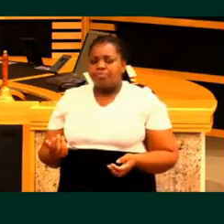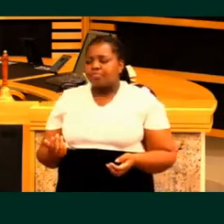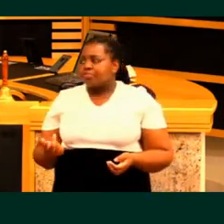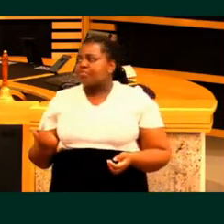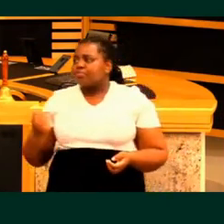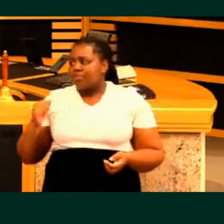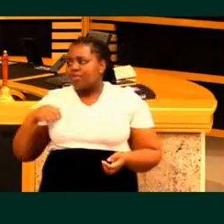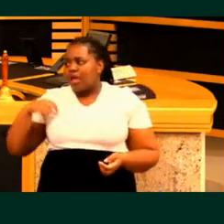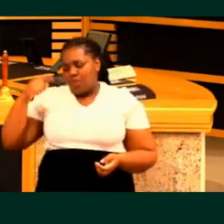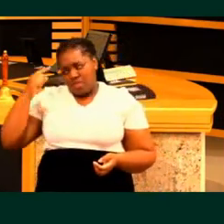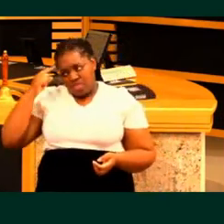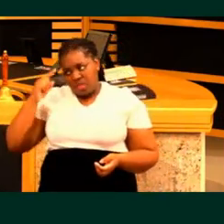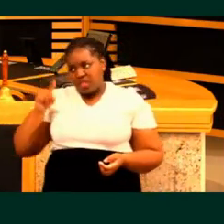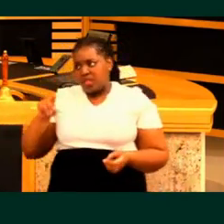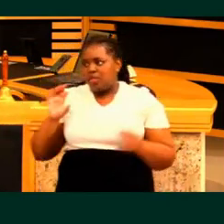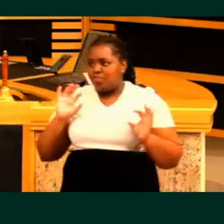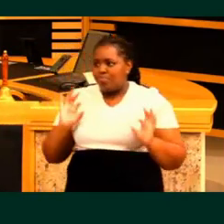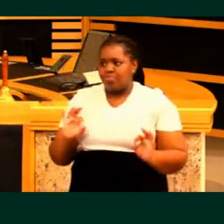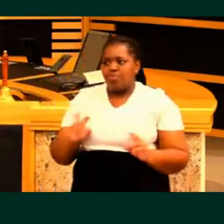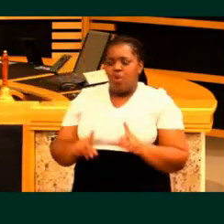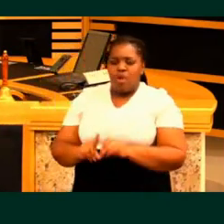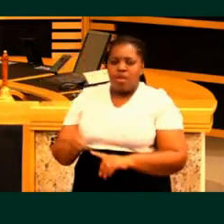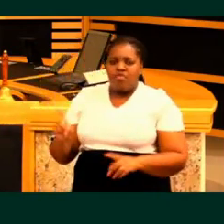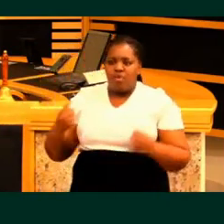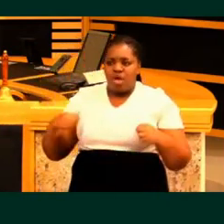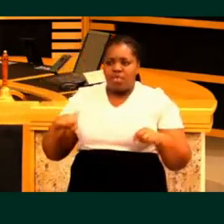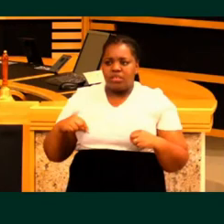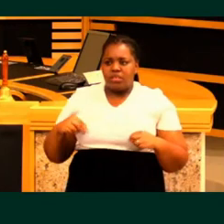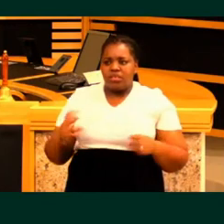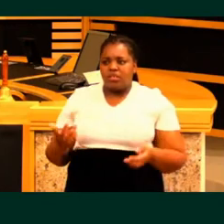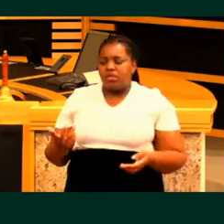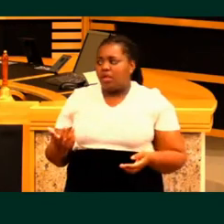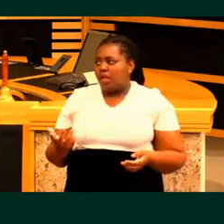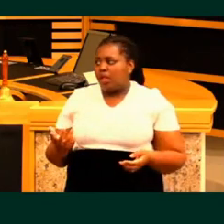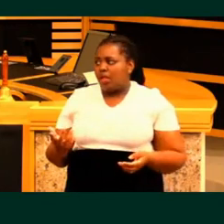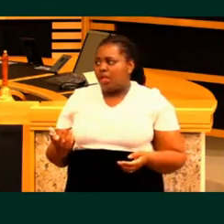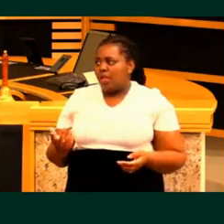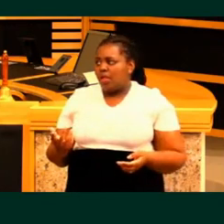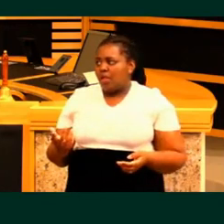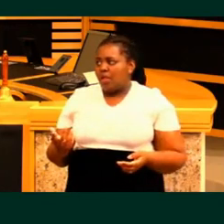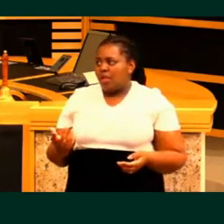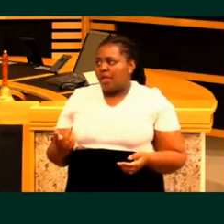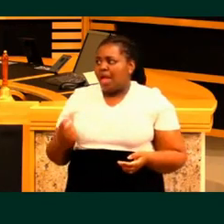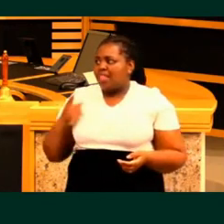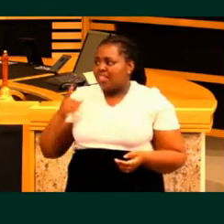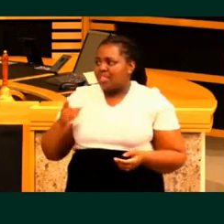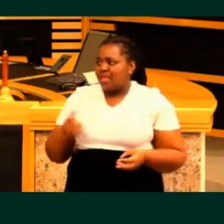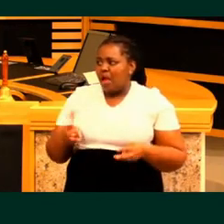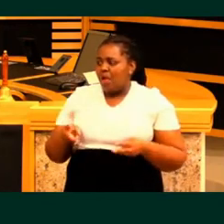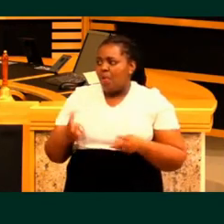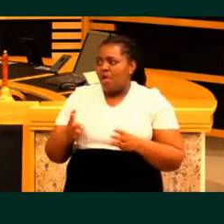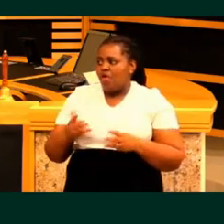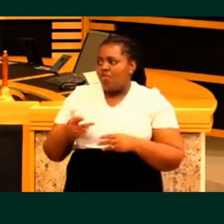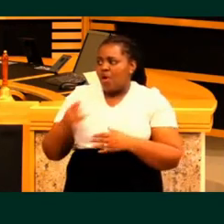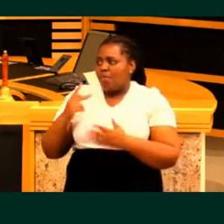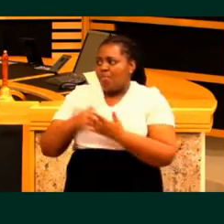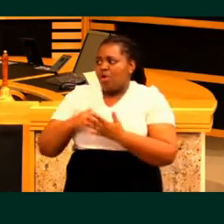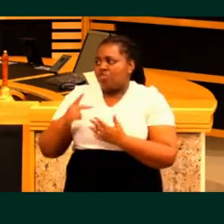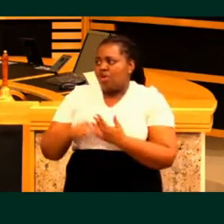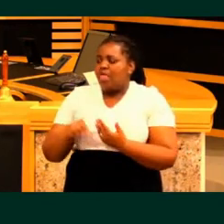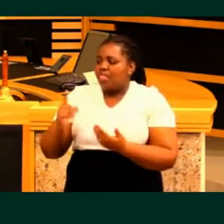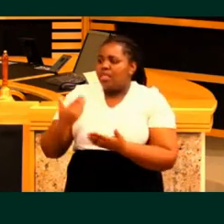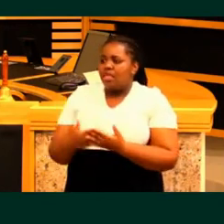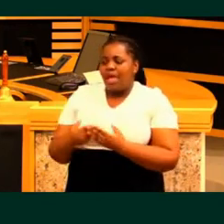really thought this could be a triple win and that this is the type of project that could really address